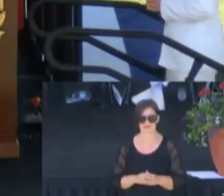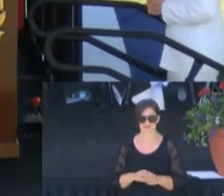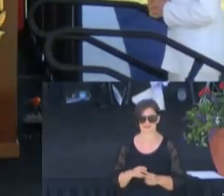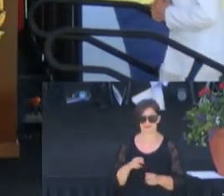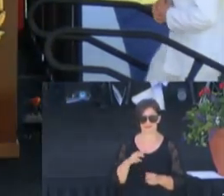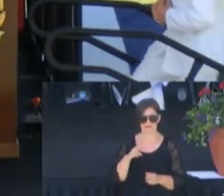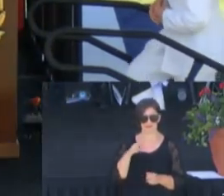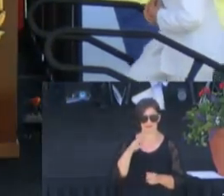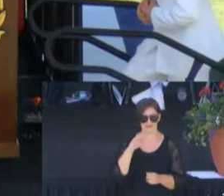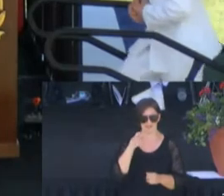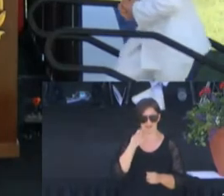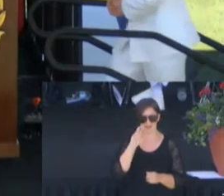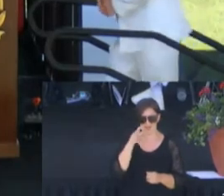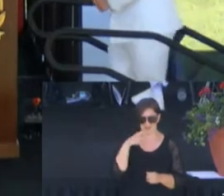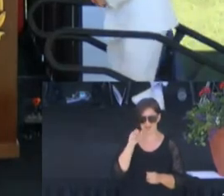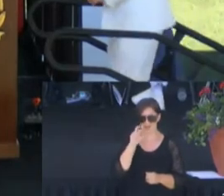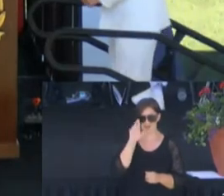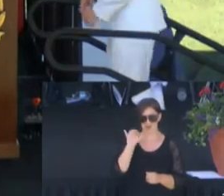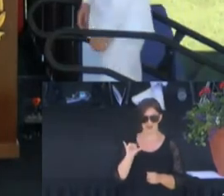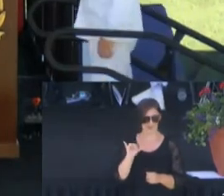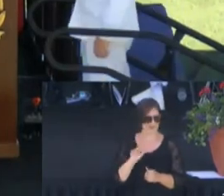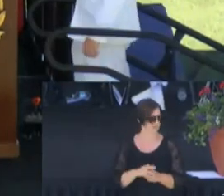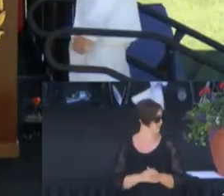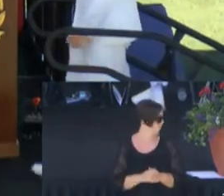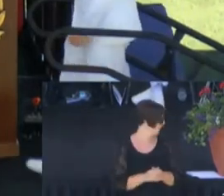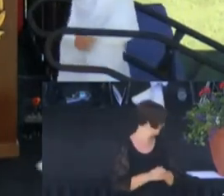Eric Ryan Renier.